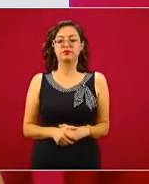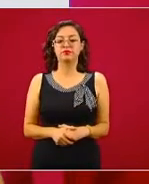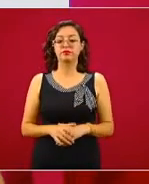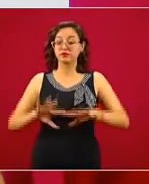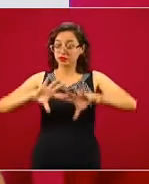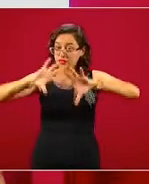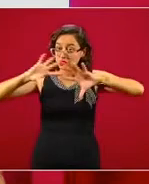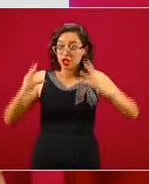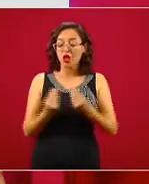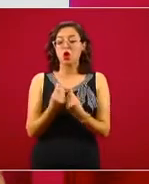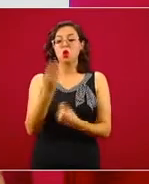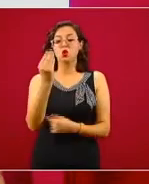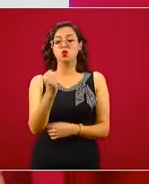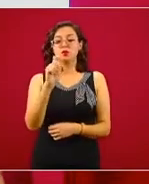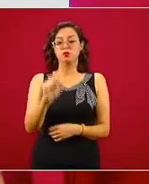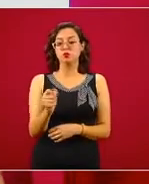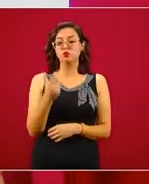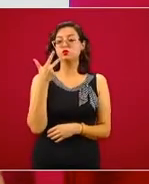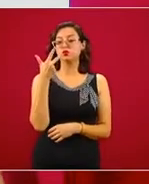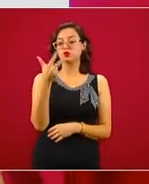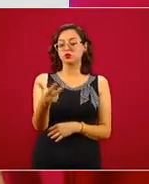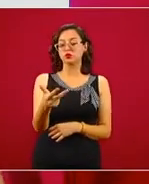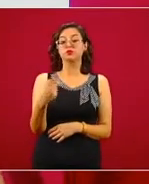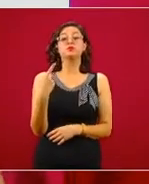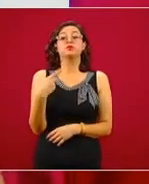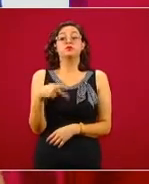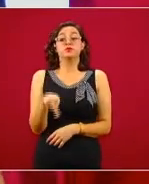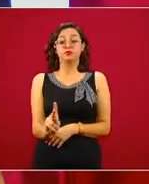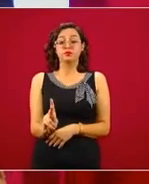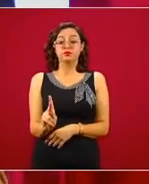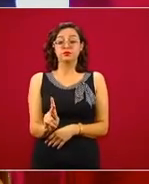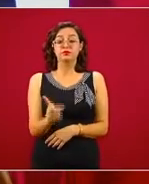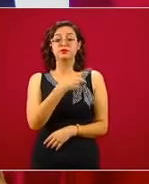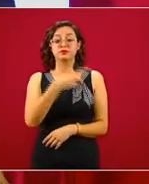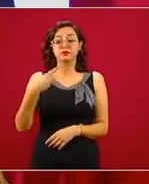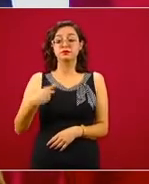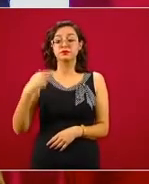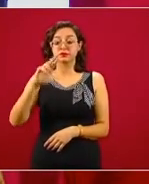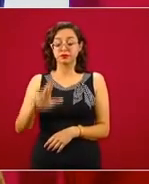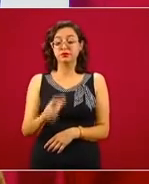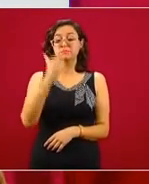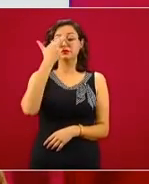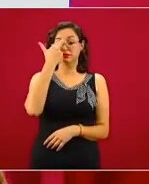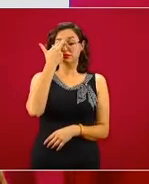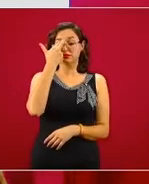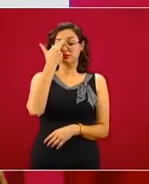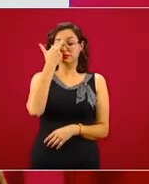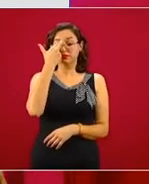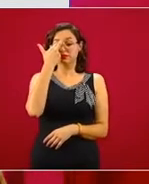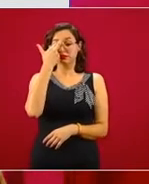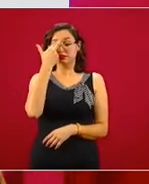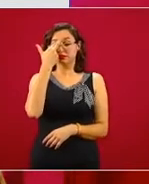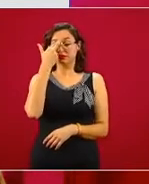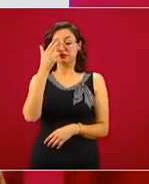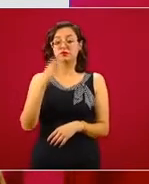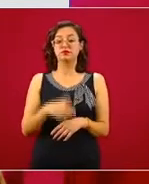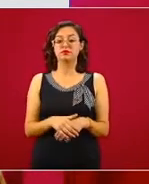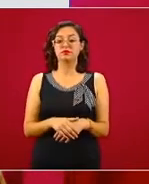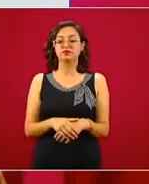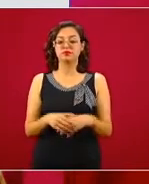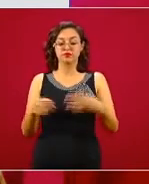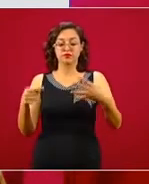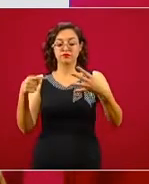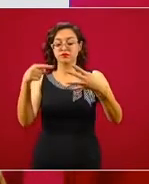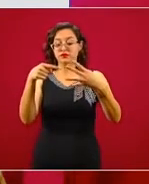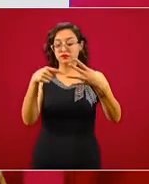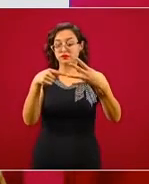and then 56. The average case fatality rate is 9.8, but with the